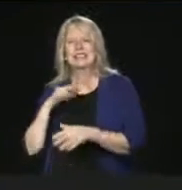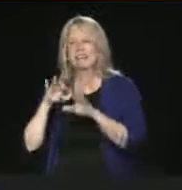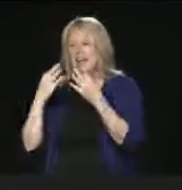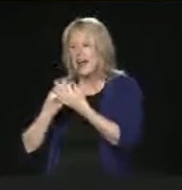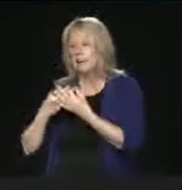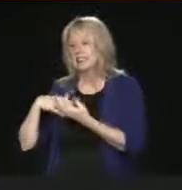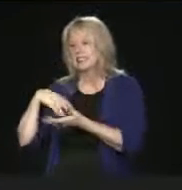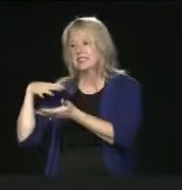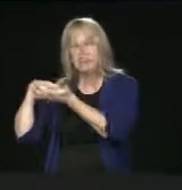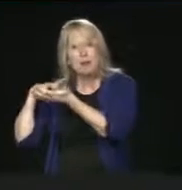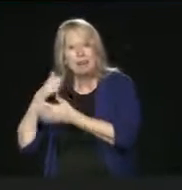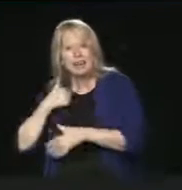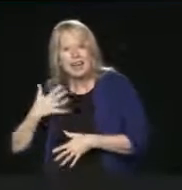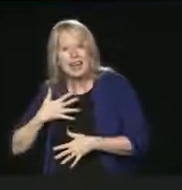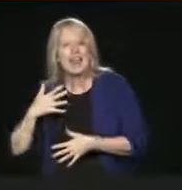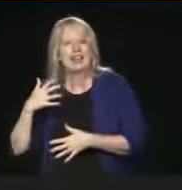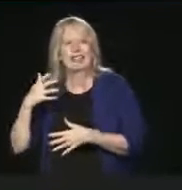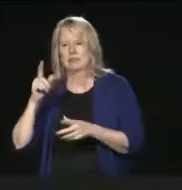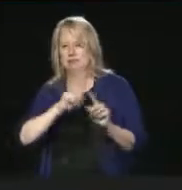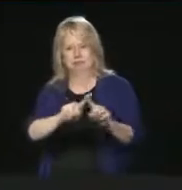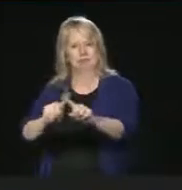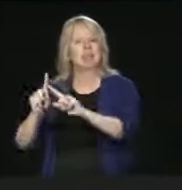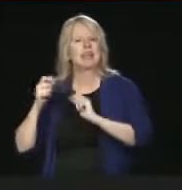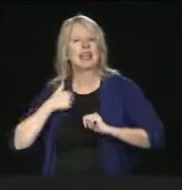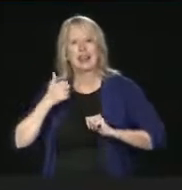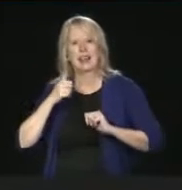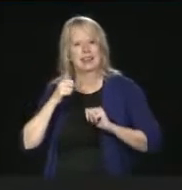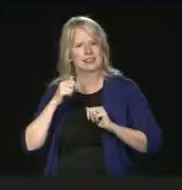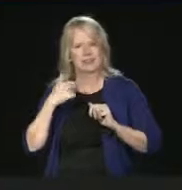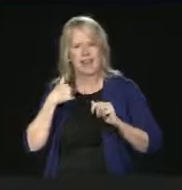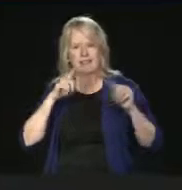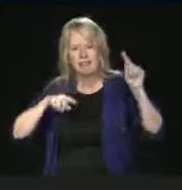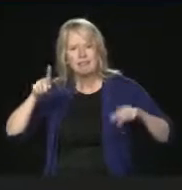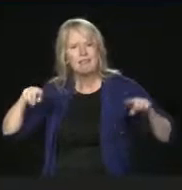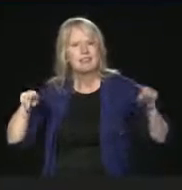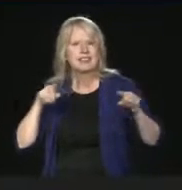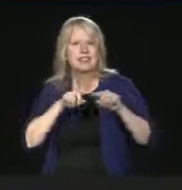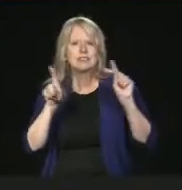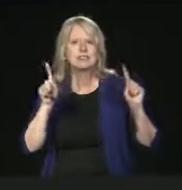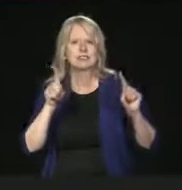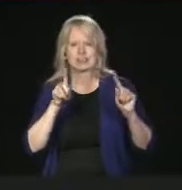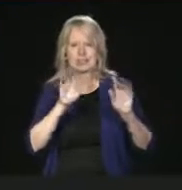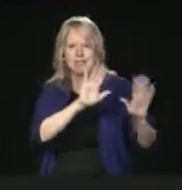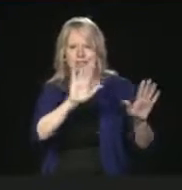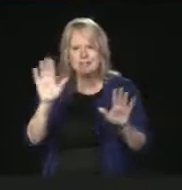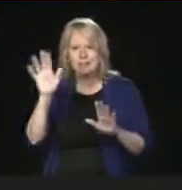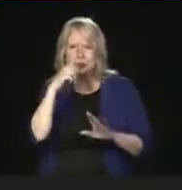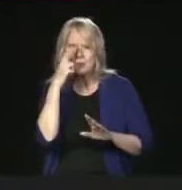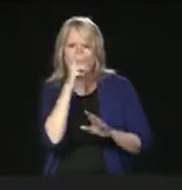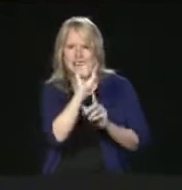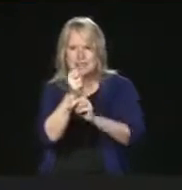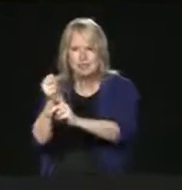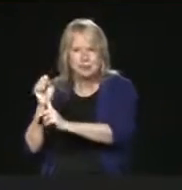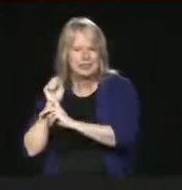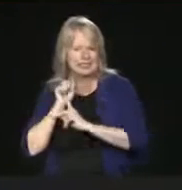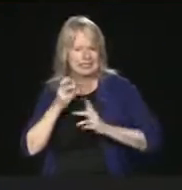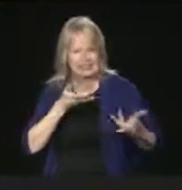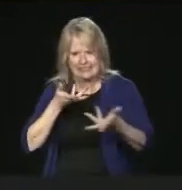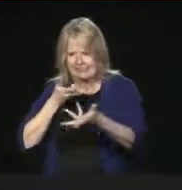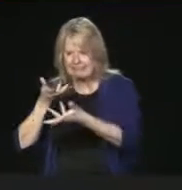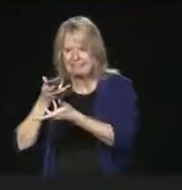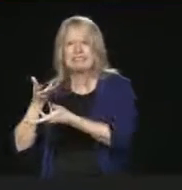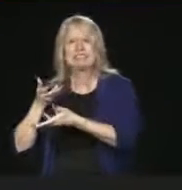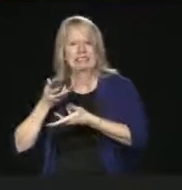on Canadians of all sorts of different challenges and situations in order to be able to